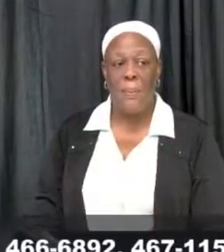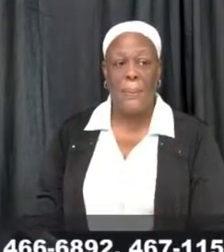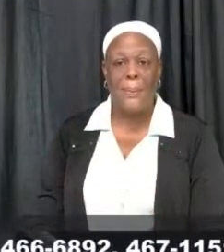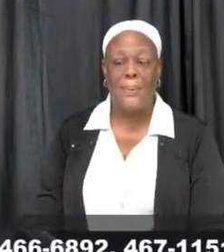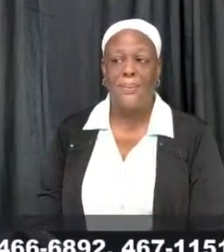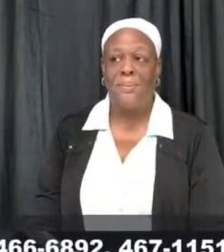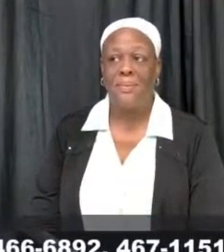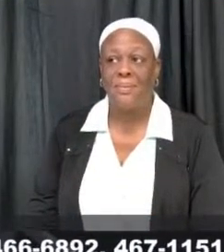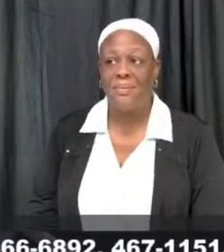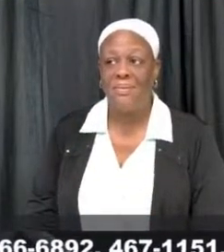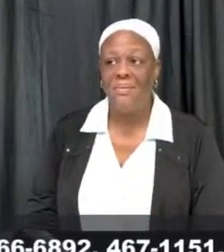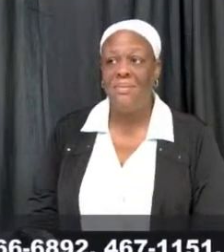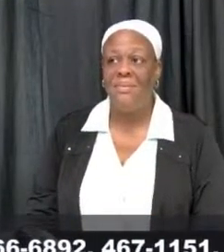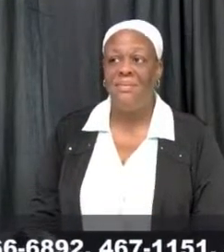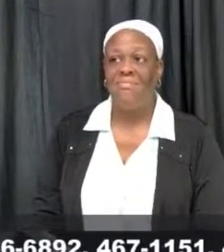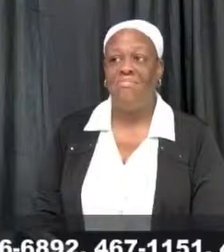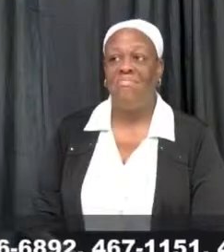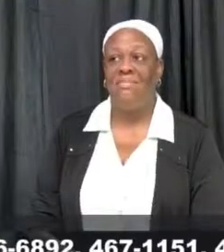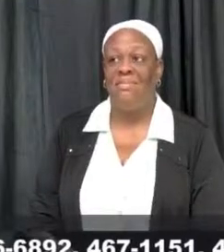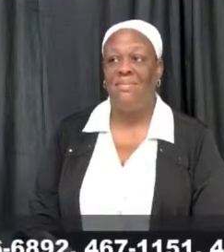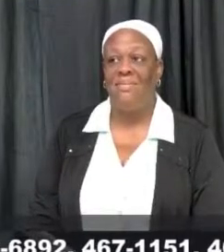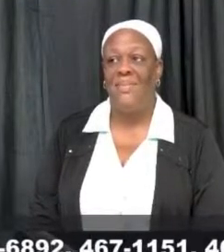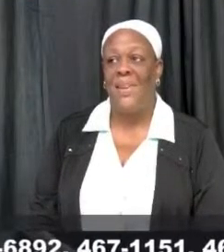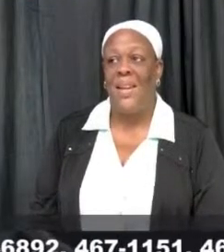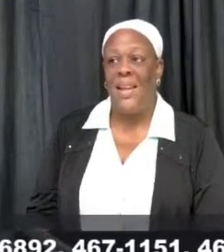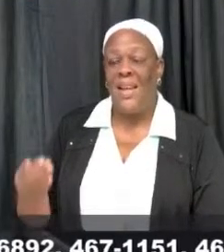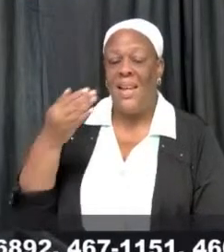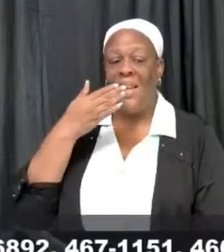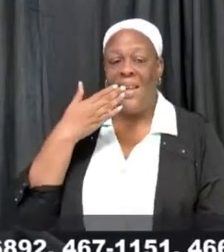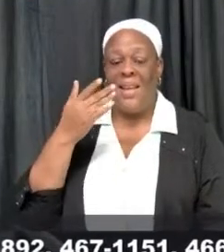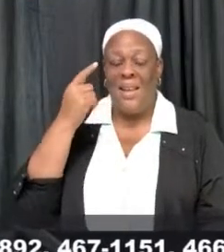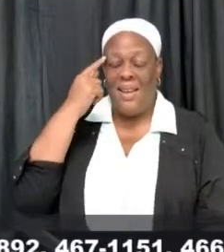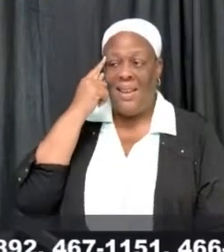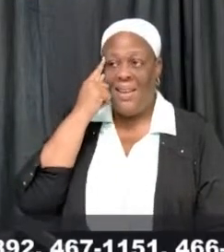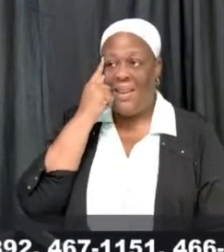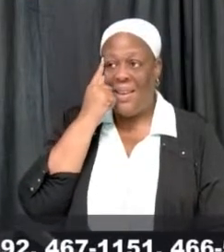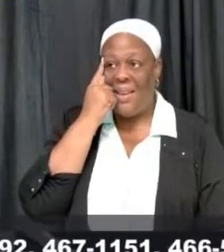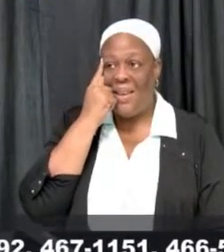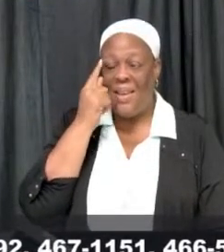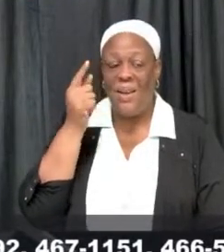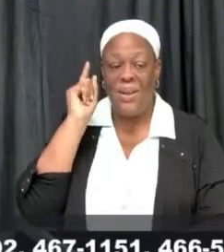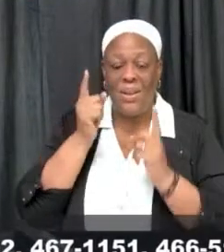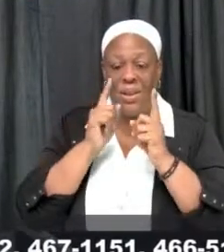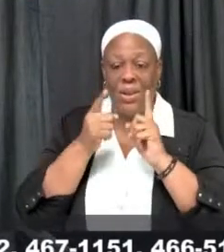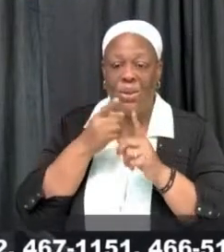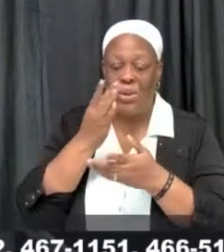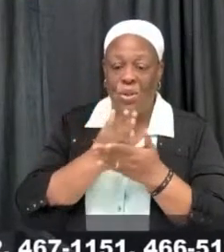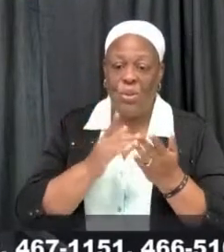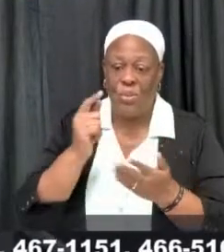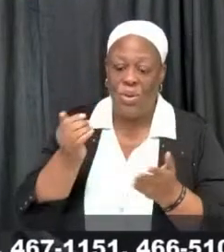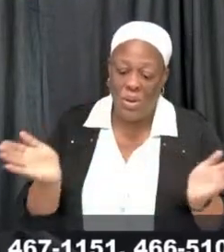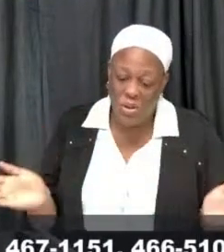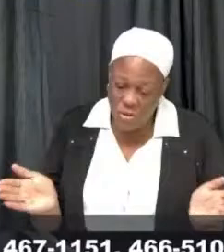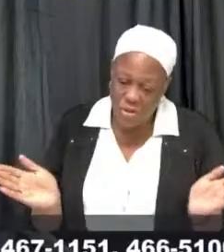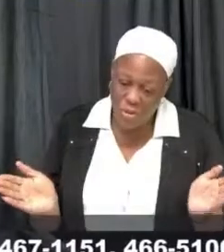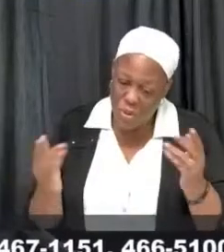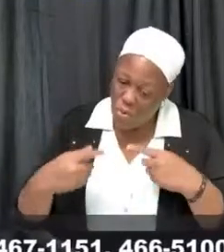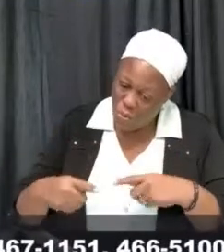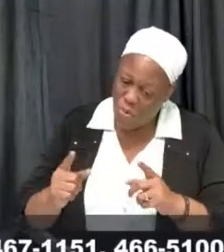Thank you very much, Superintendent. You know, I was speaking to somebody and trying to encourage them to take the